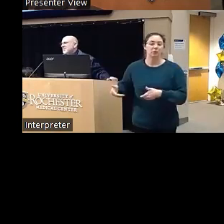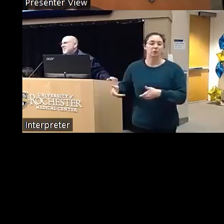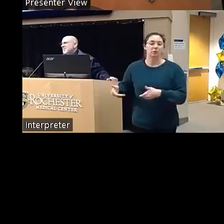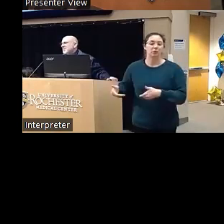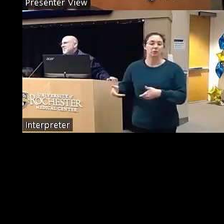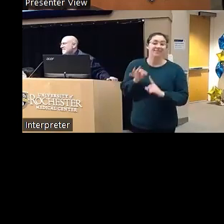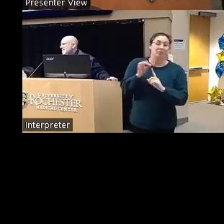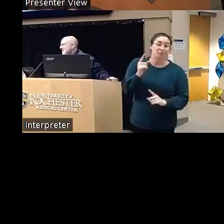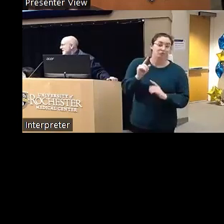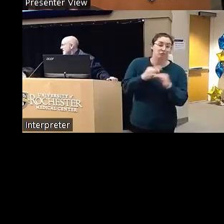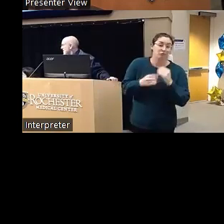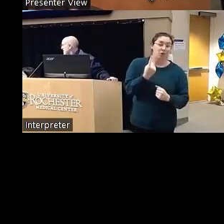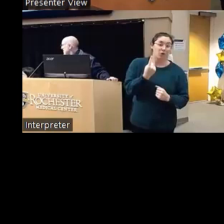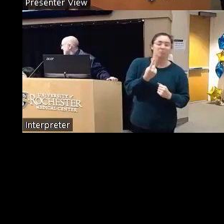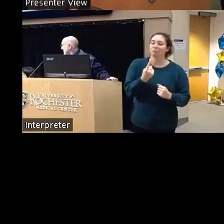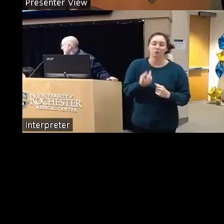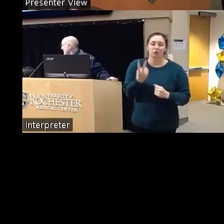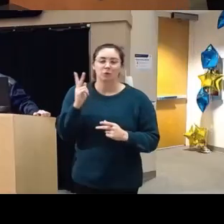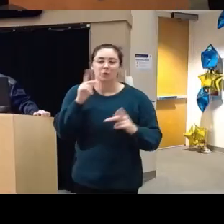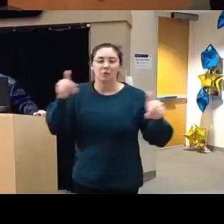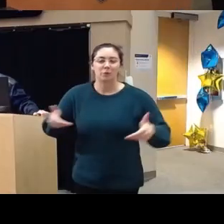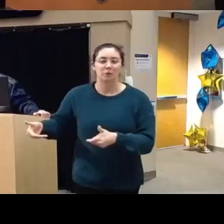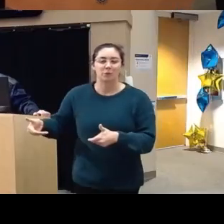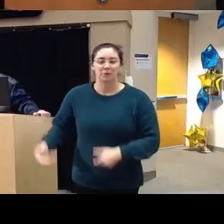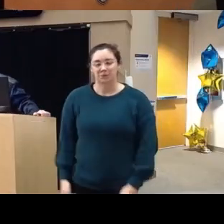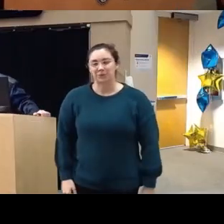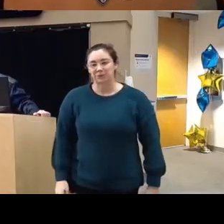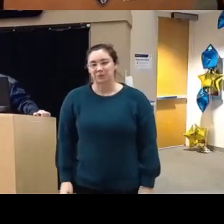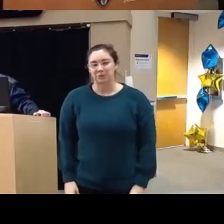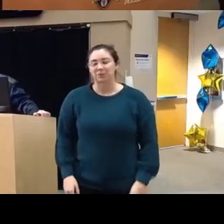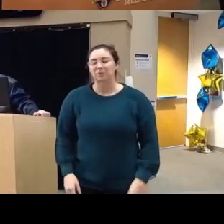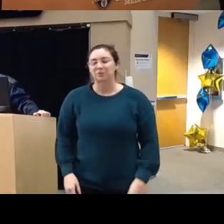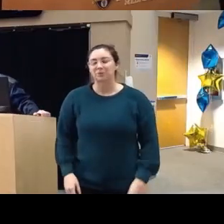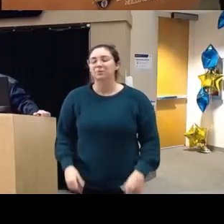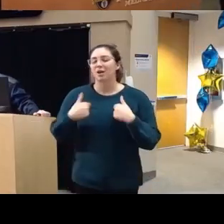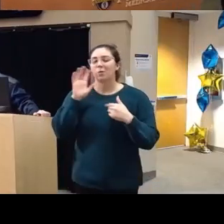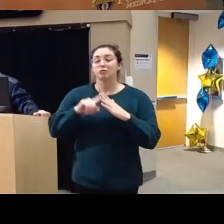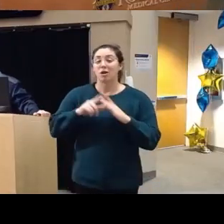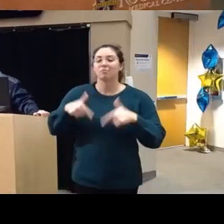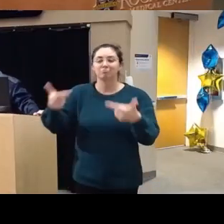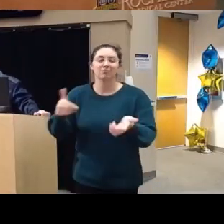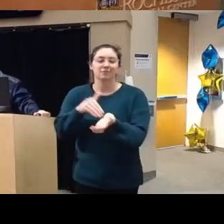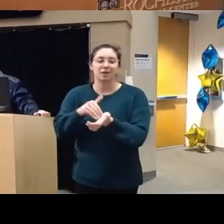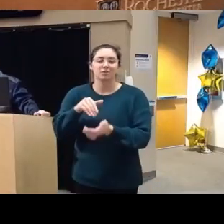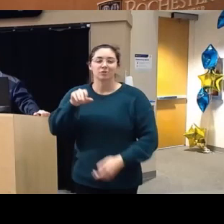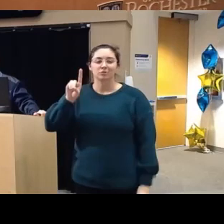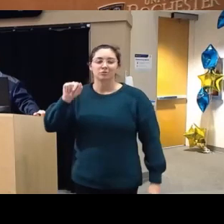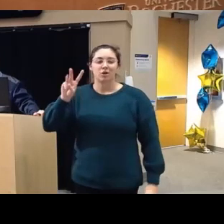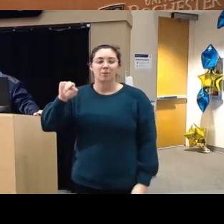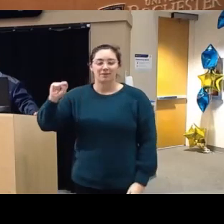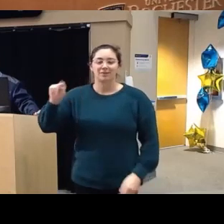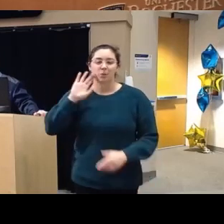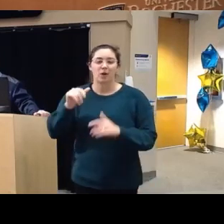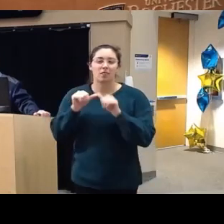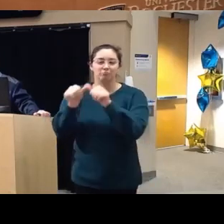instead of just one. So I'm going to start, and then Dr. Whitting will continue. So